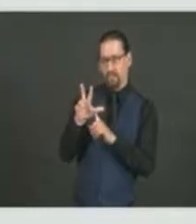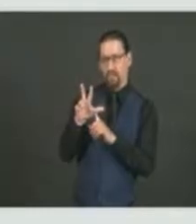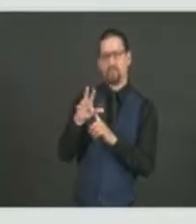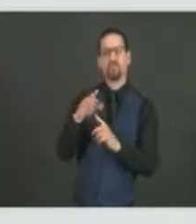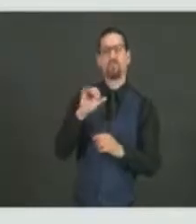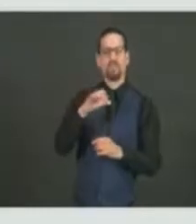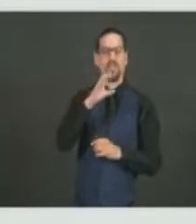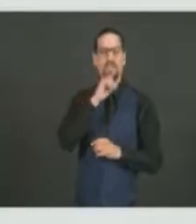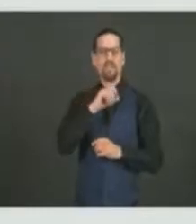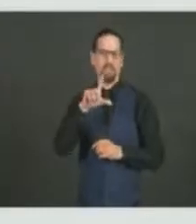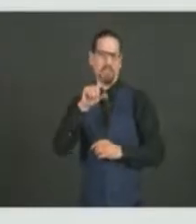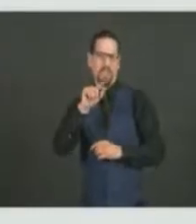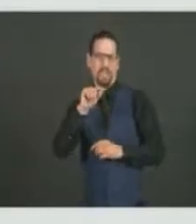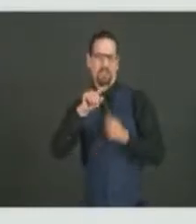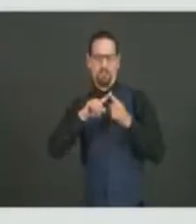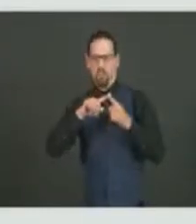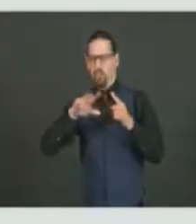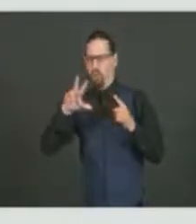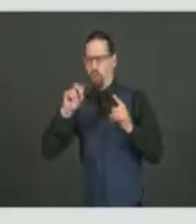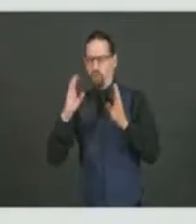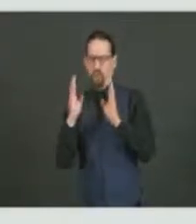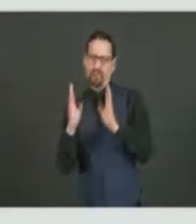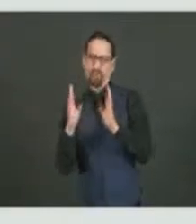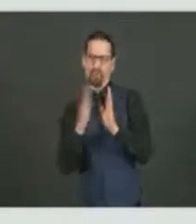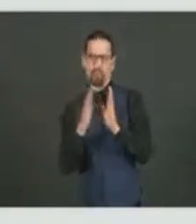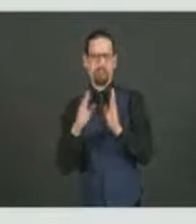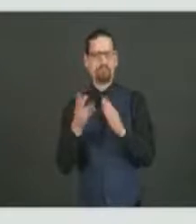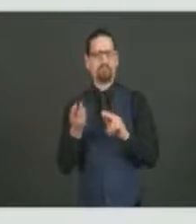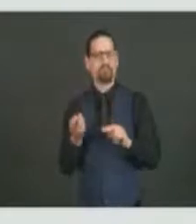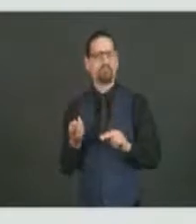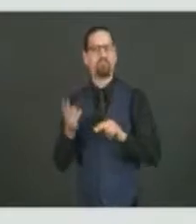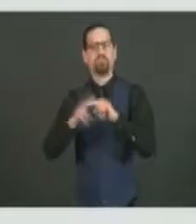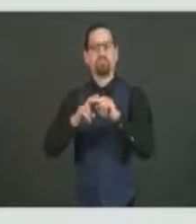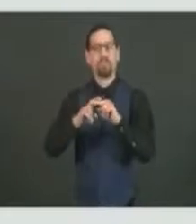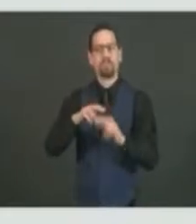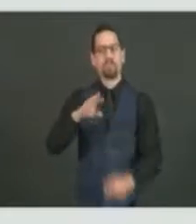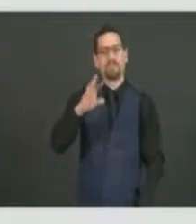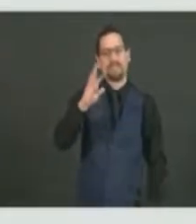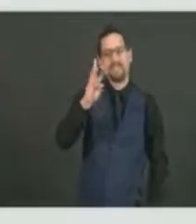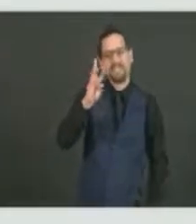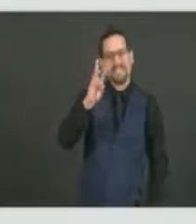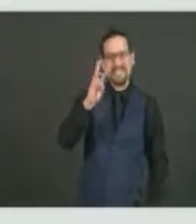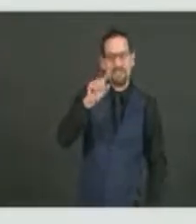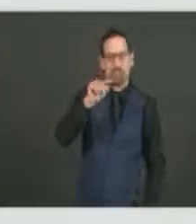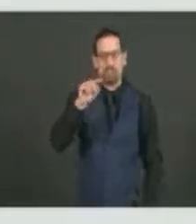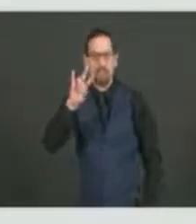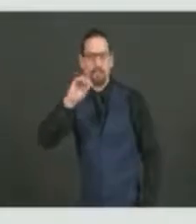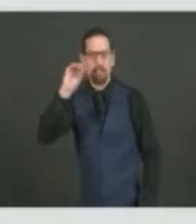to 30 years old, are up between 60 and 70%.